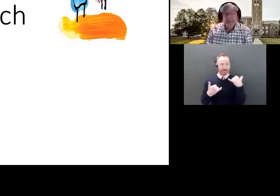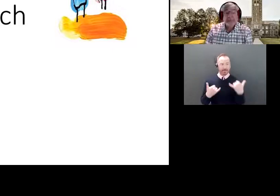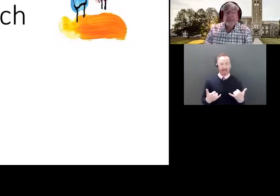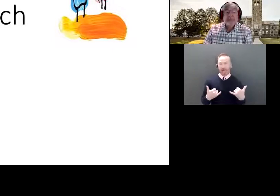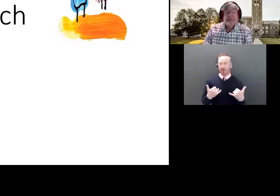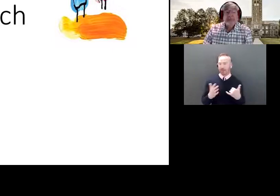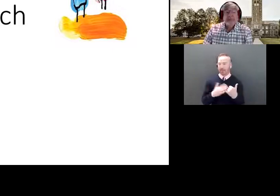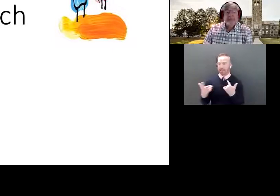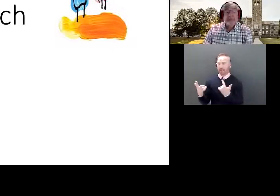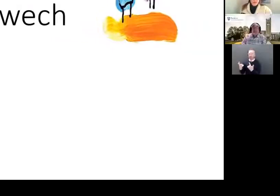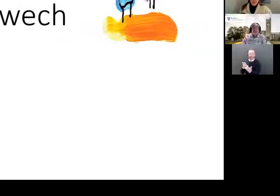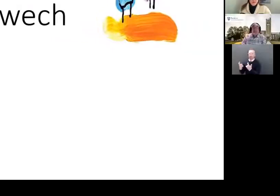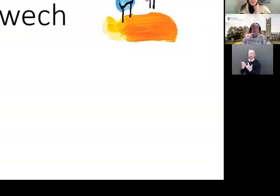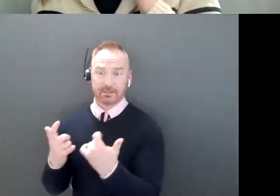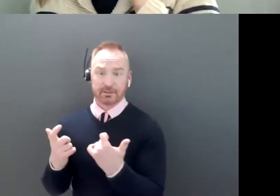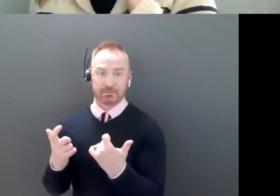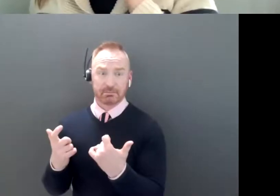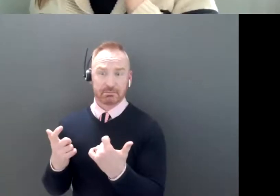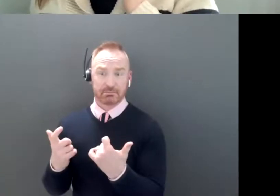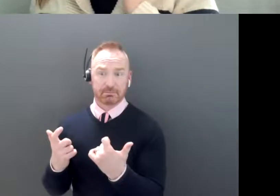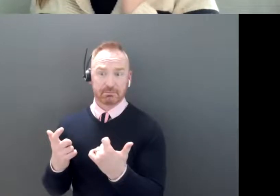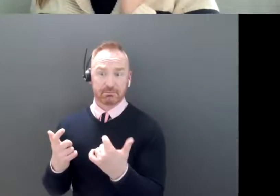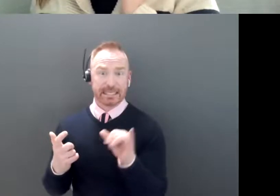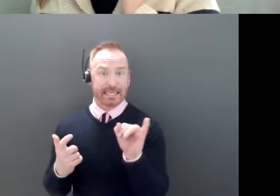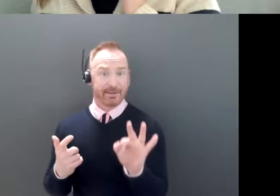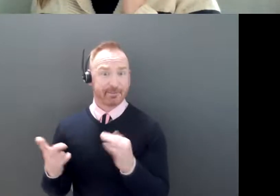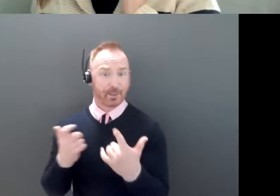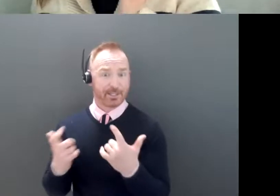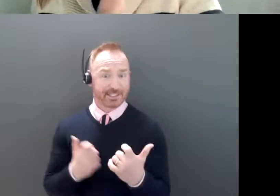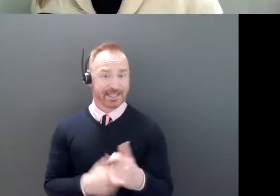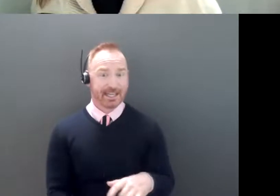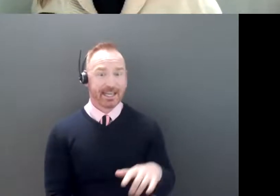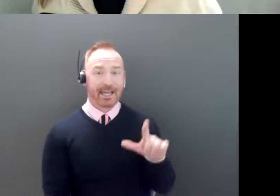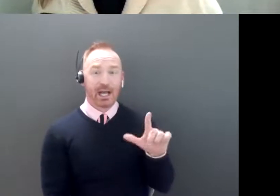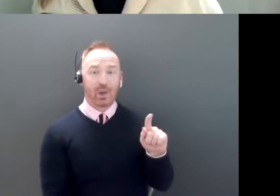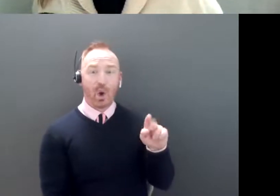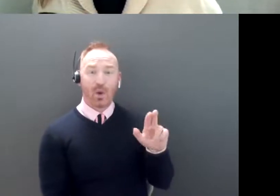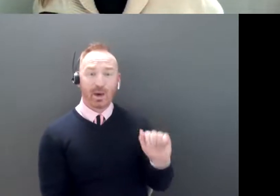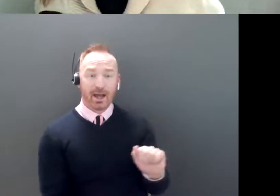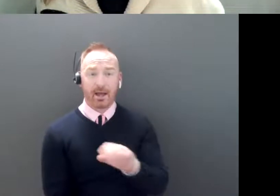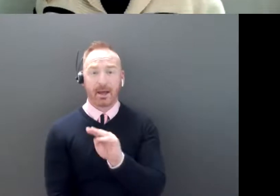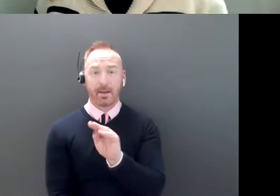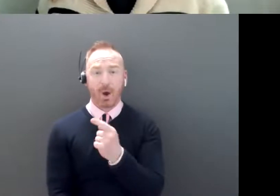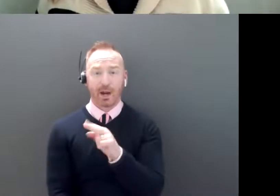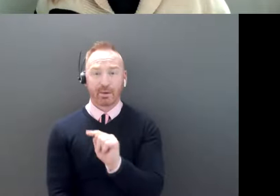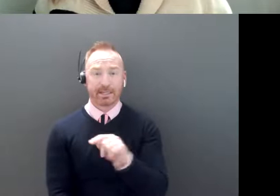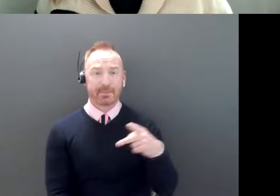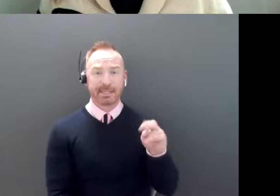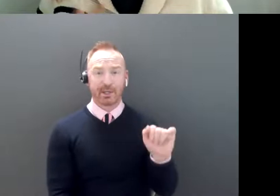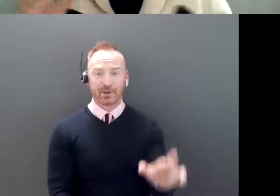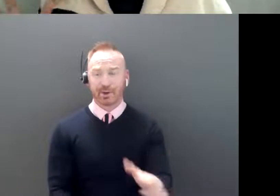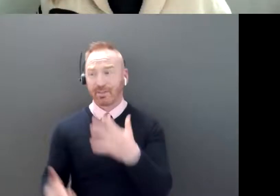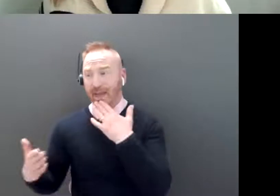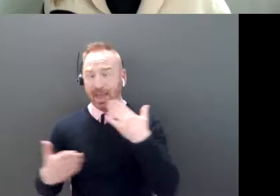if there's questions. Absolutely. Thank you so much, Margaret, Peter. Much appreciated. Your presentations were